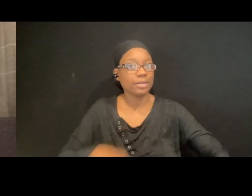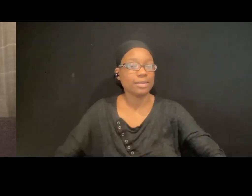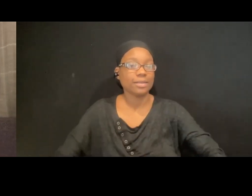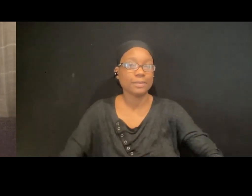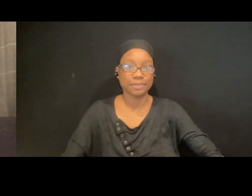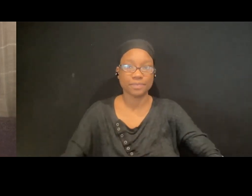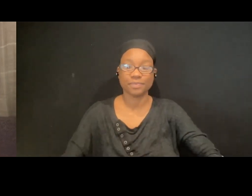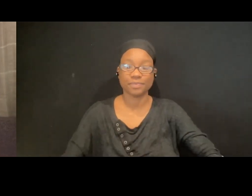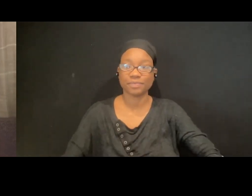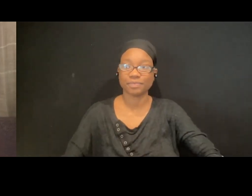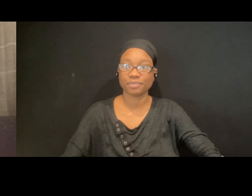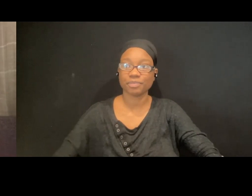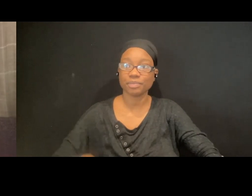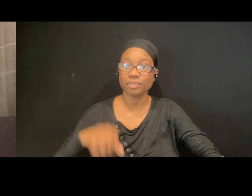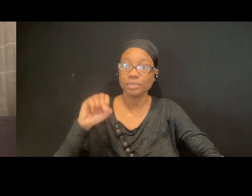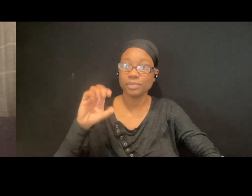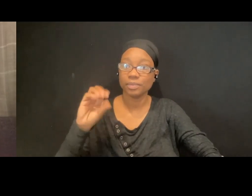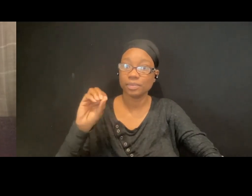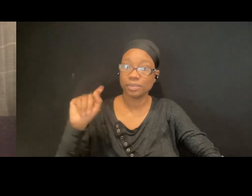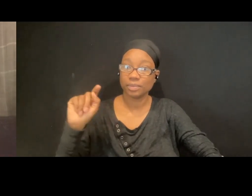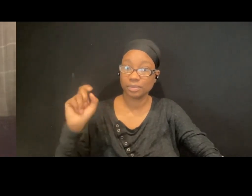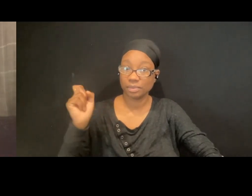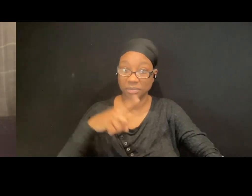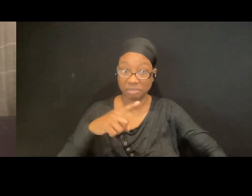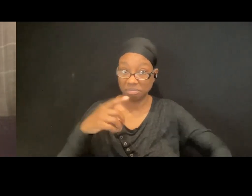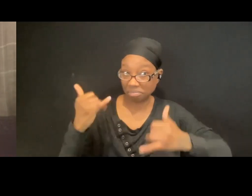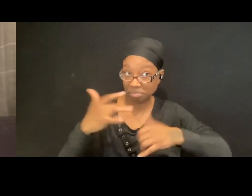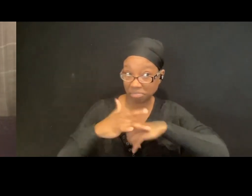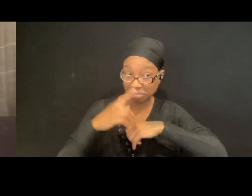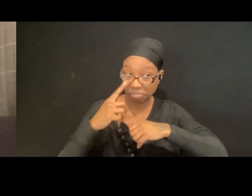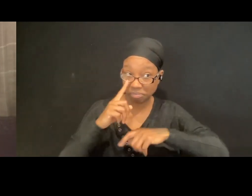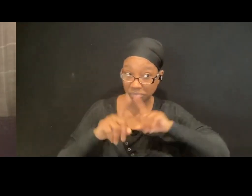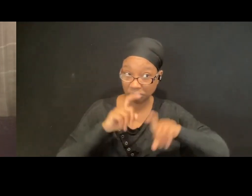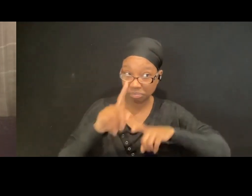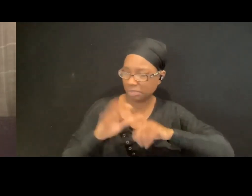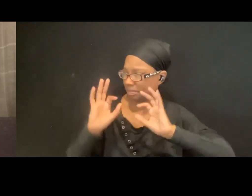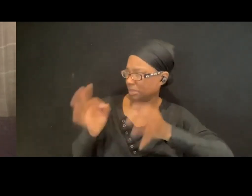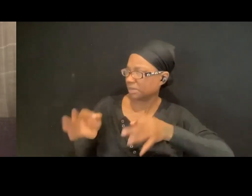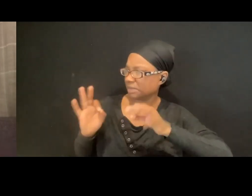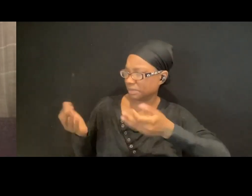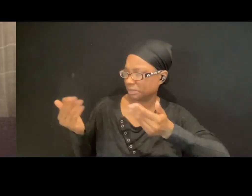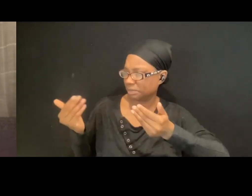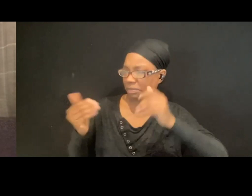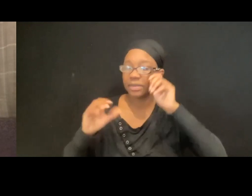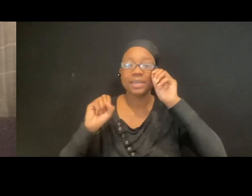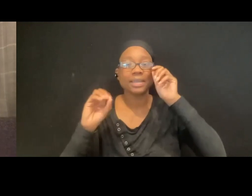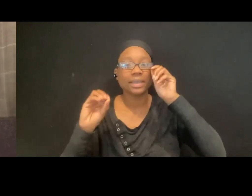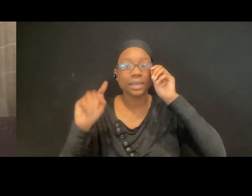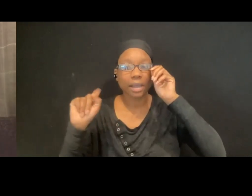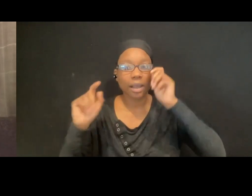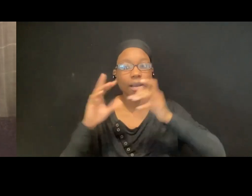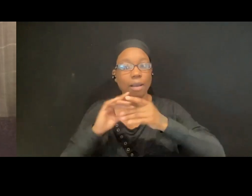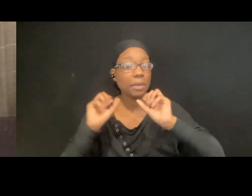So are you open to having some questions come? Absolutely. Folks can type in the chat. If you want to speak, you can